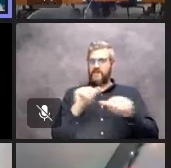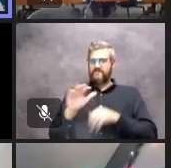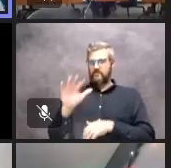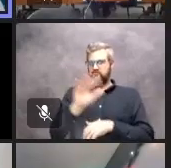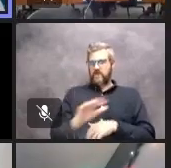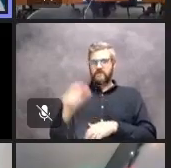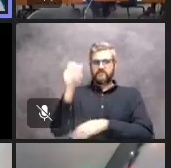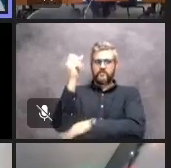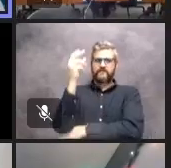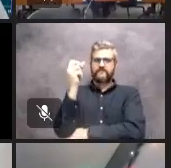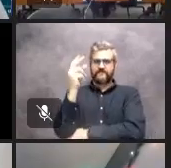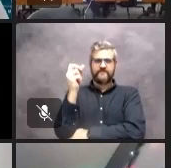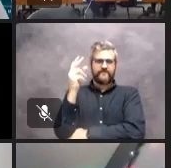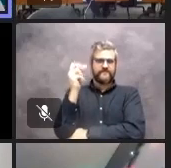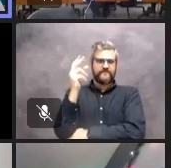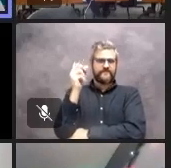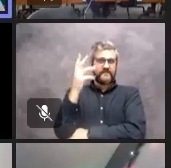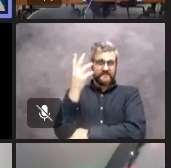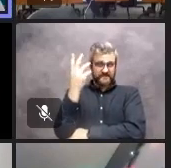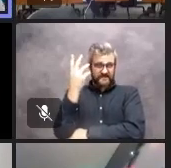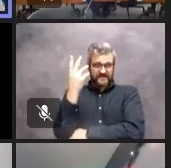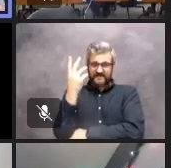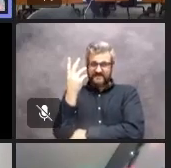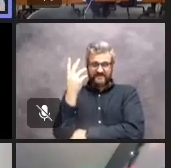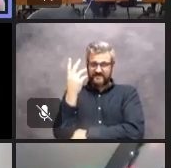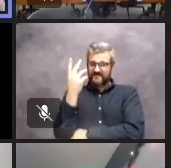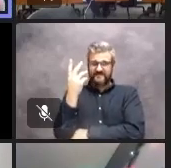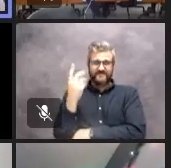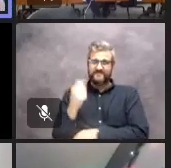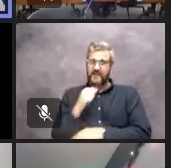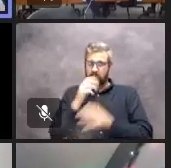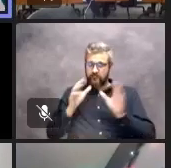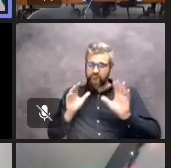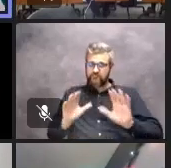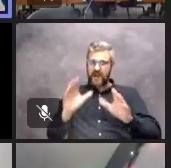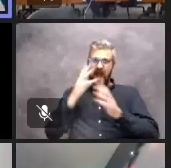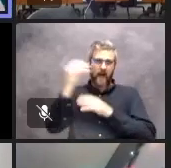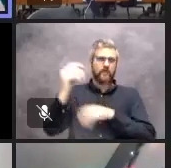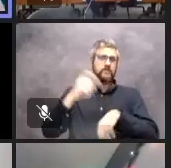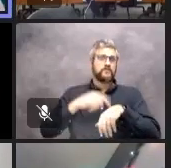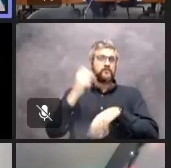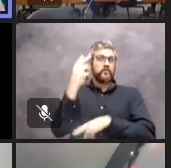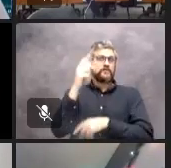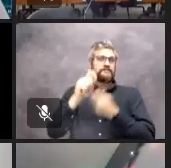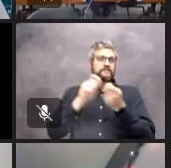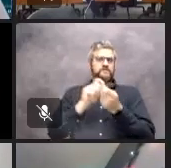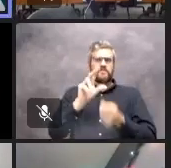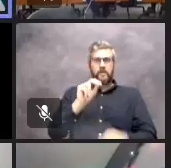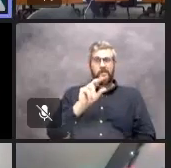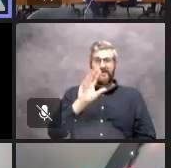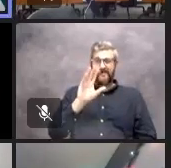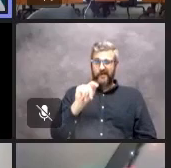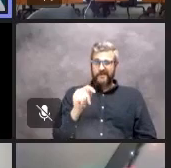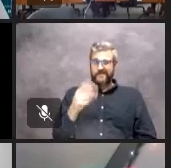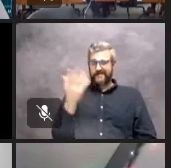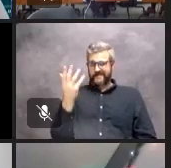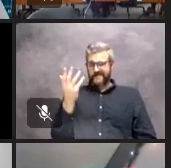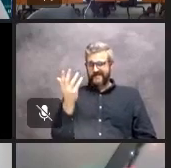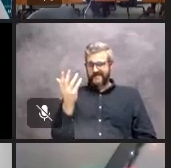12-ish. I don't think they're going to run us out right at noon, but maybe